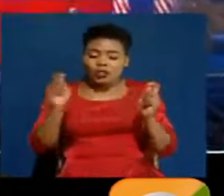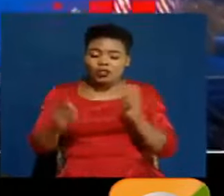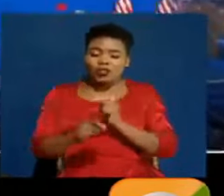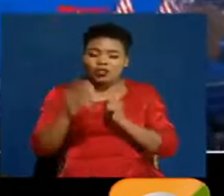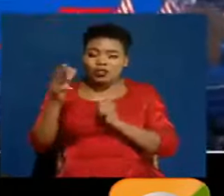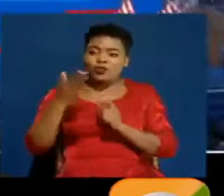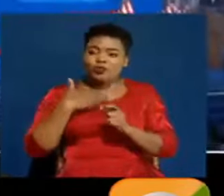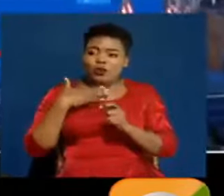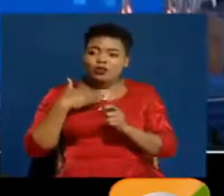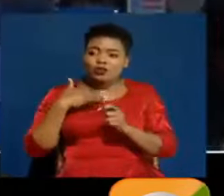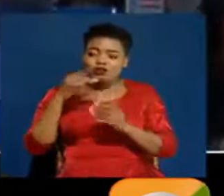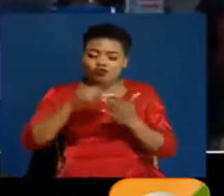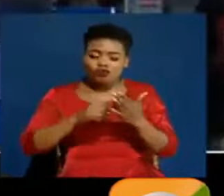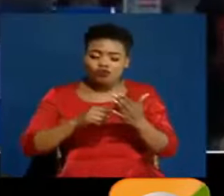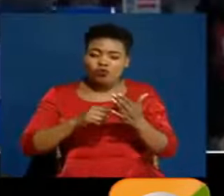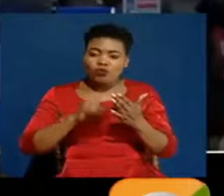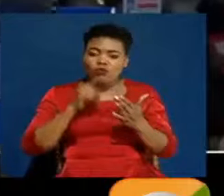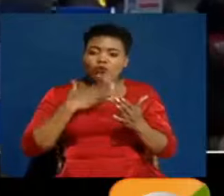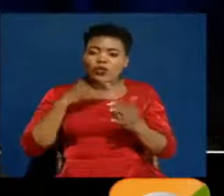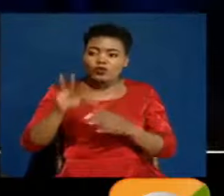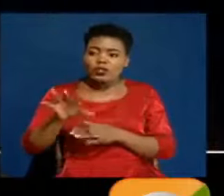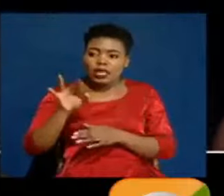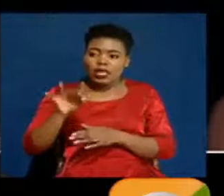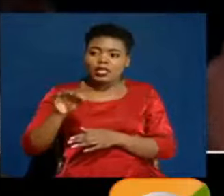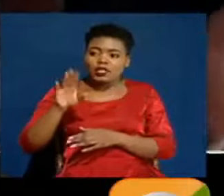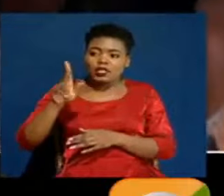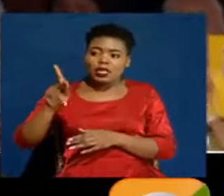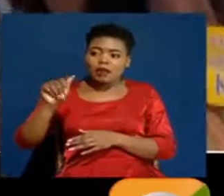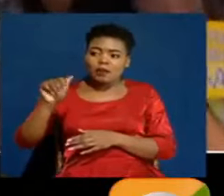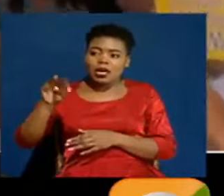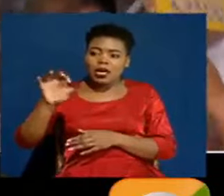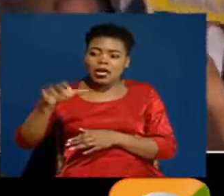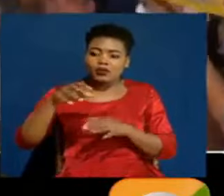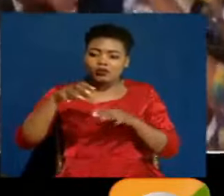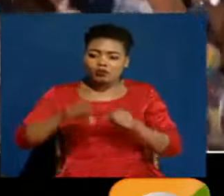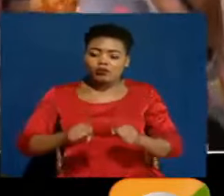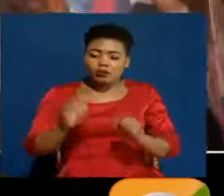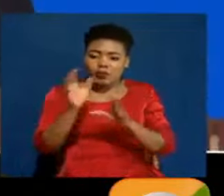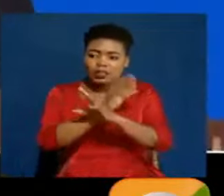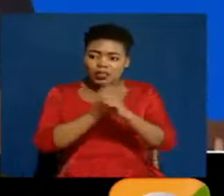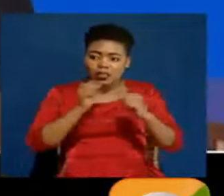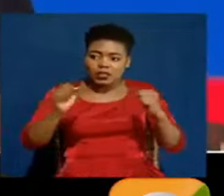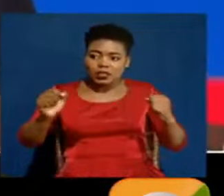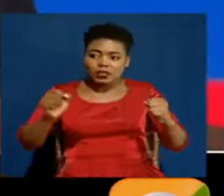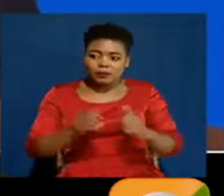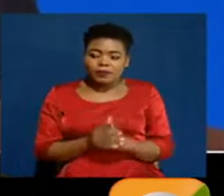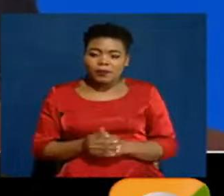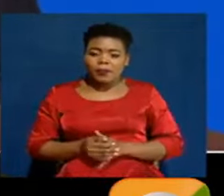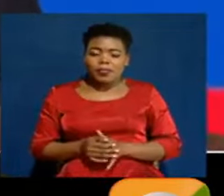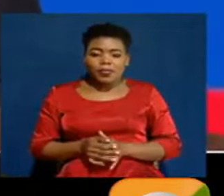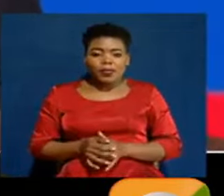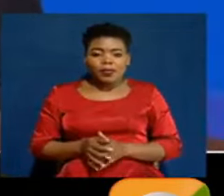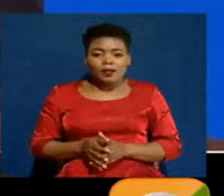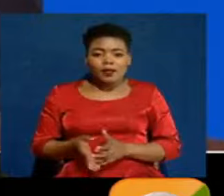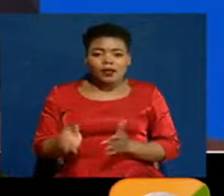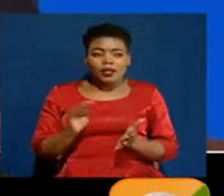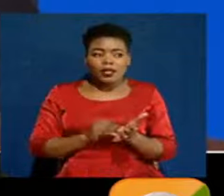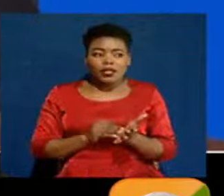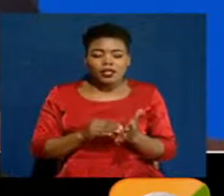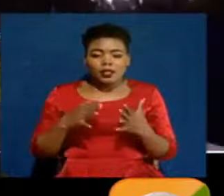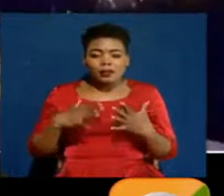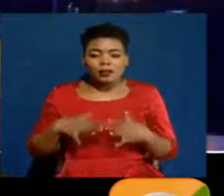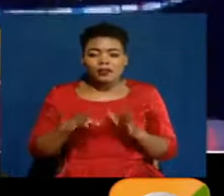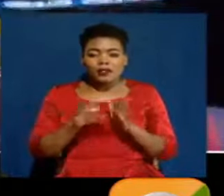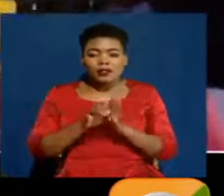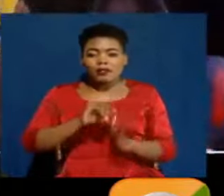completely thrown the Republicans into disarray. The other blunder that they did, they had a fixated mind on people like